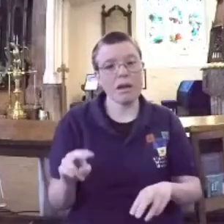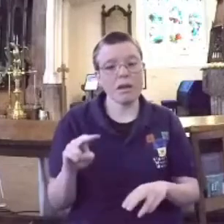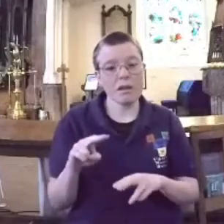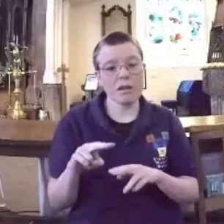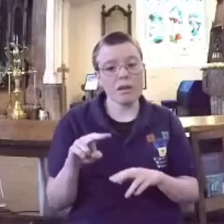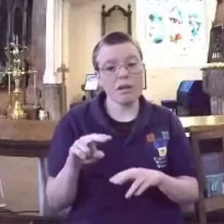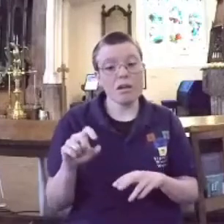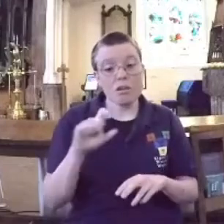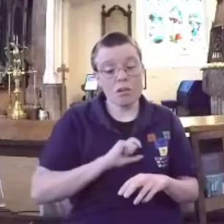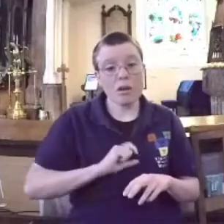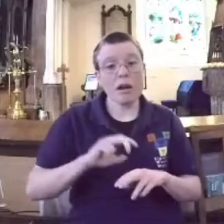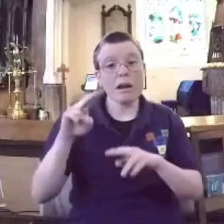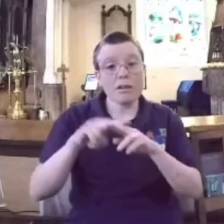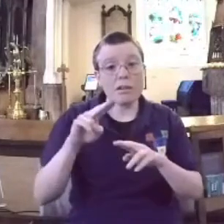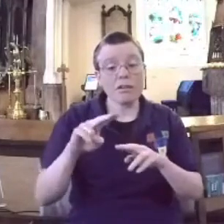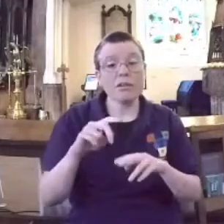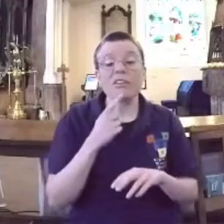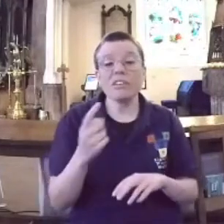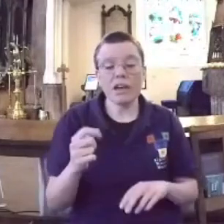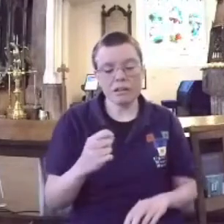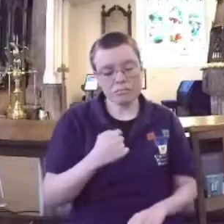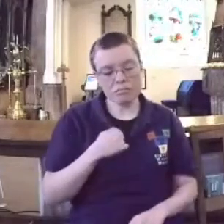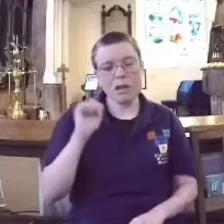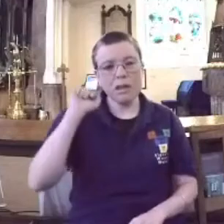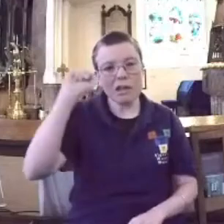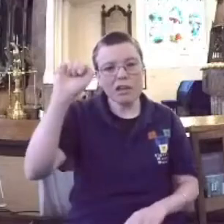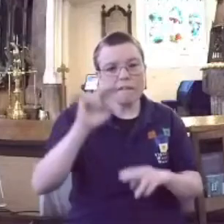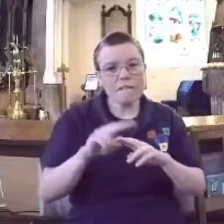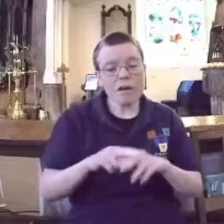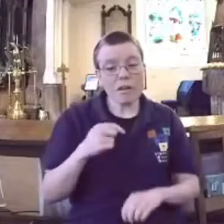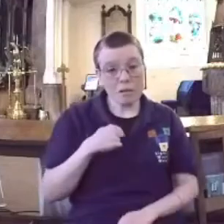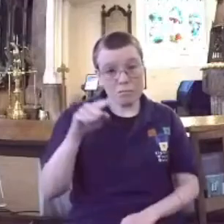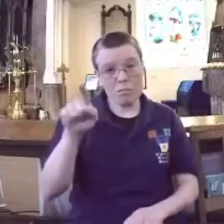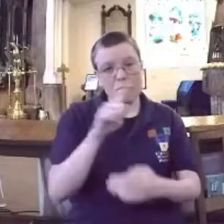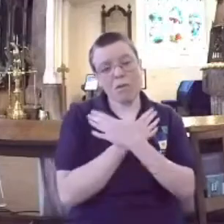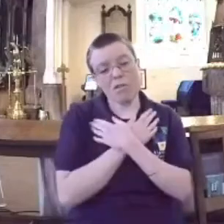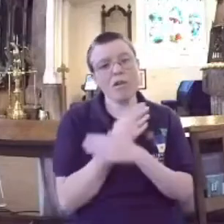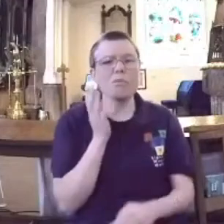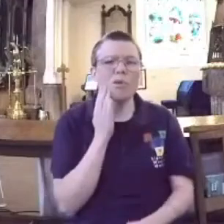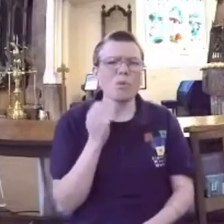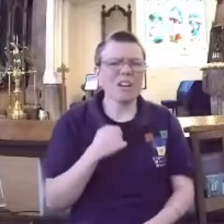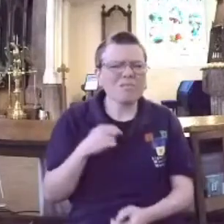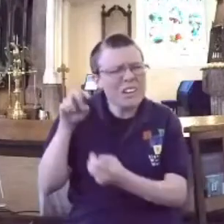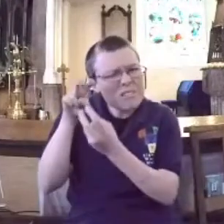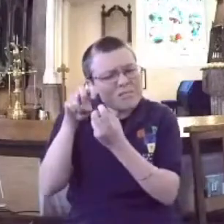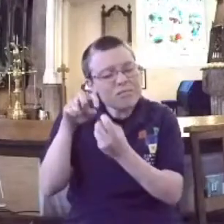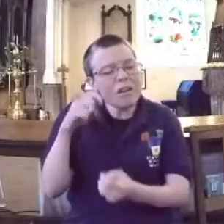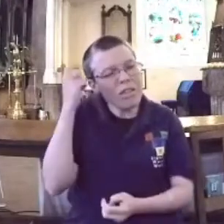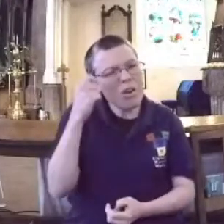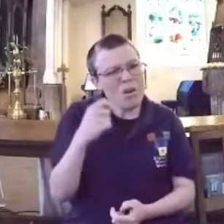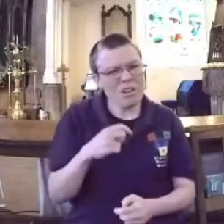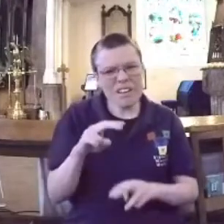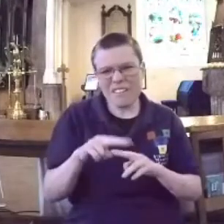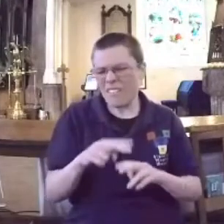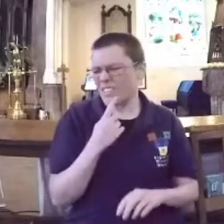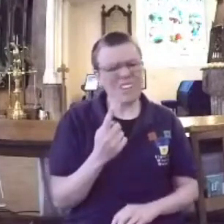I'm your father and I love you. Except when I heard them, it wasn't the father saying it, it was God.